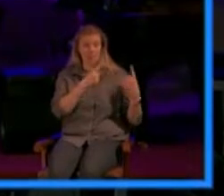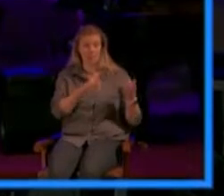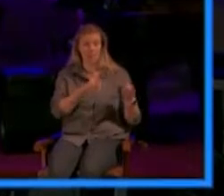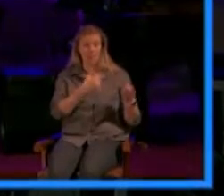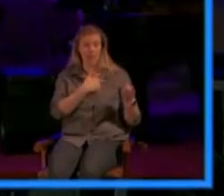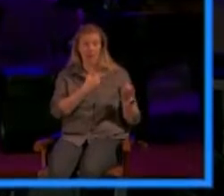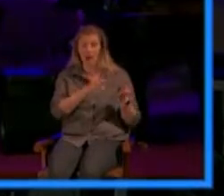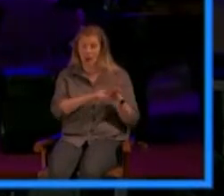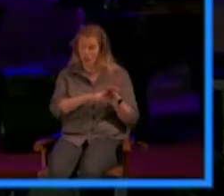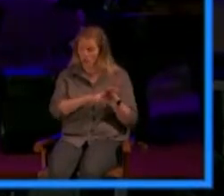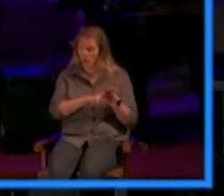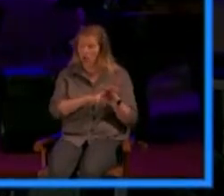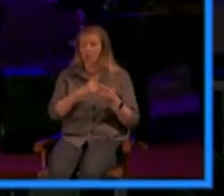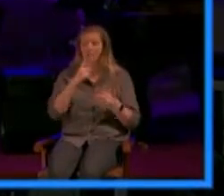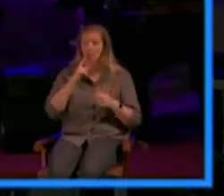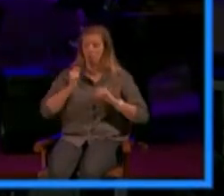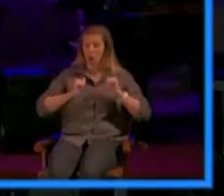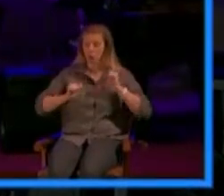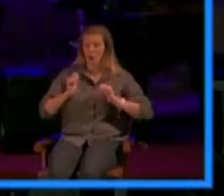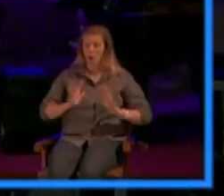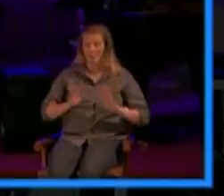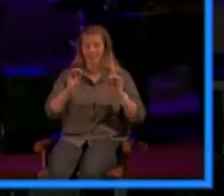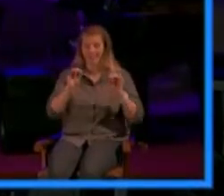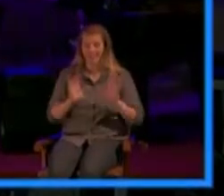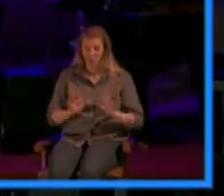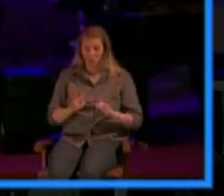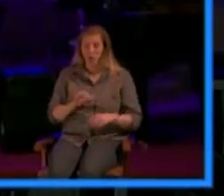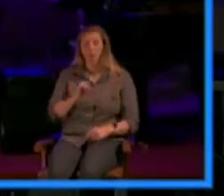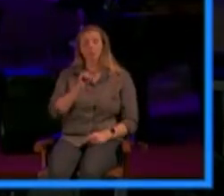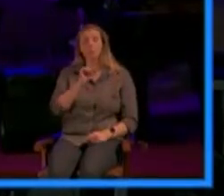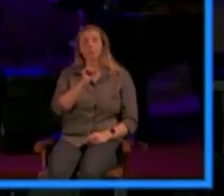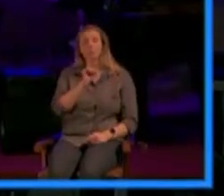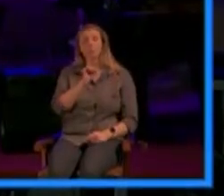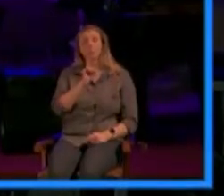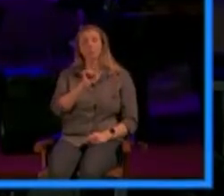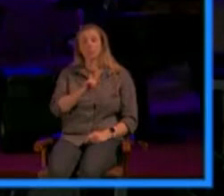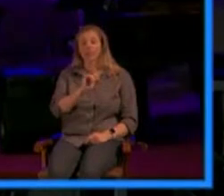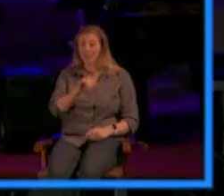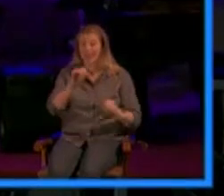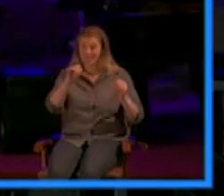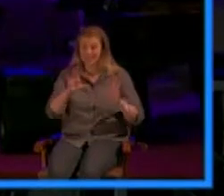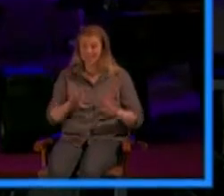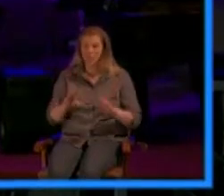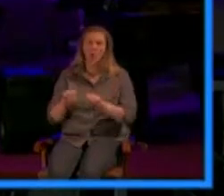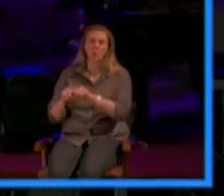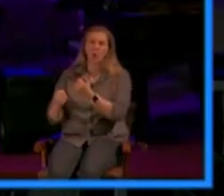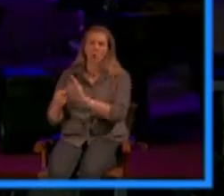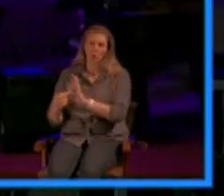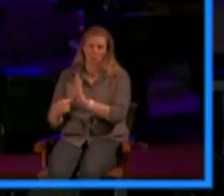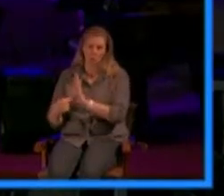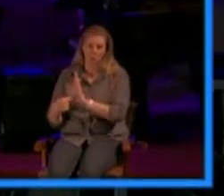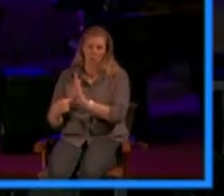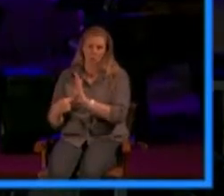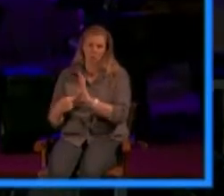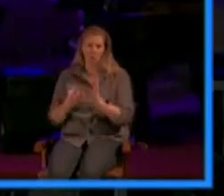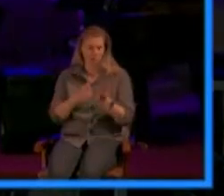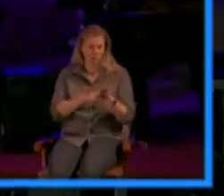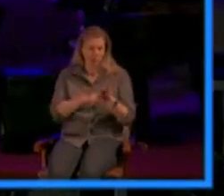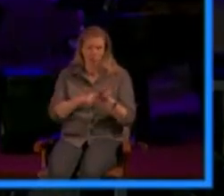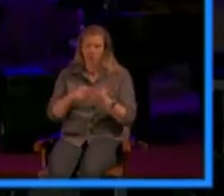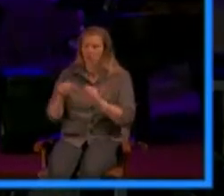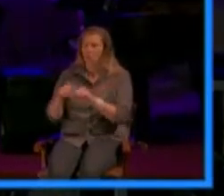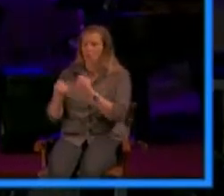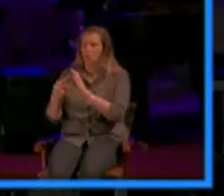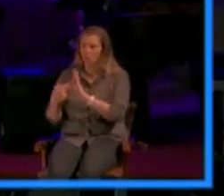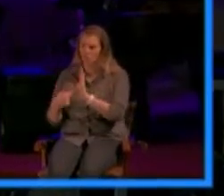drama teacher who publicly broke clear rules of conduct, which she signed when she was hired, but because they did not renew the contract, now they're